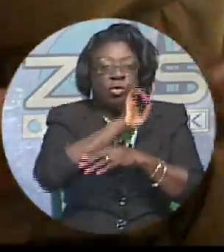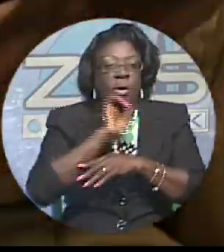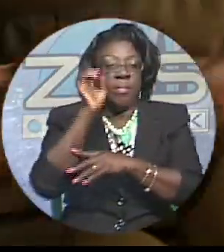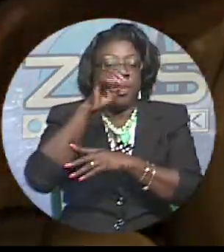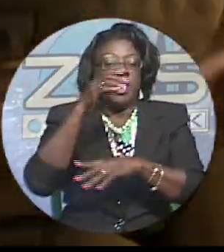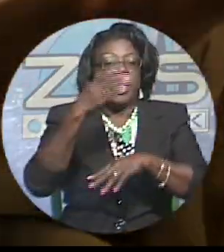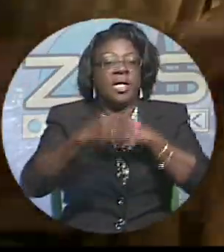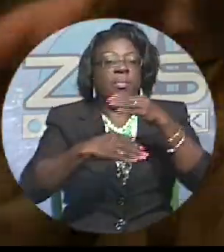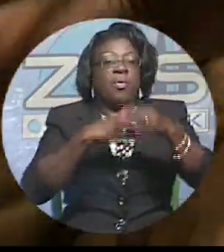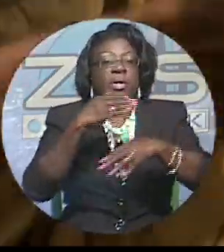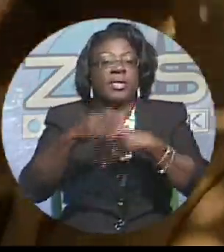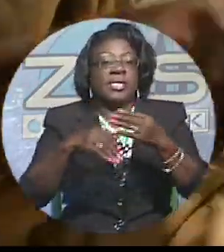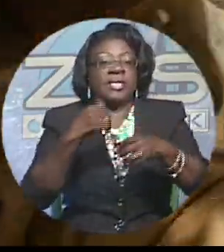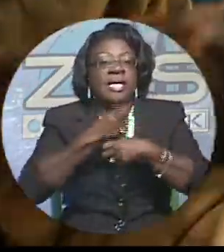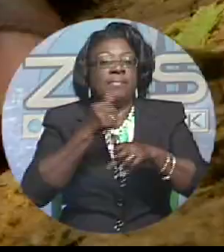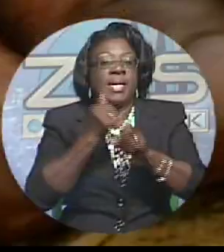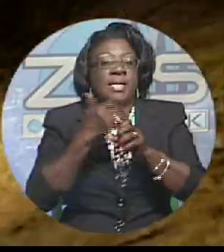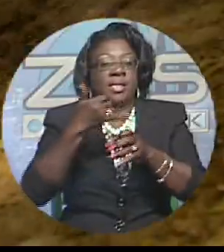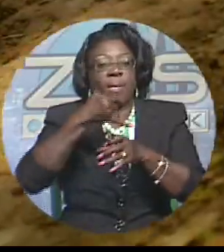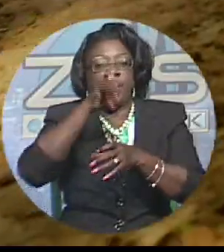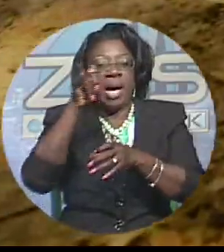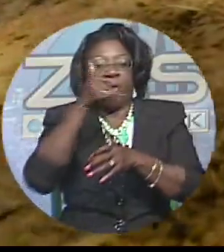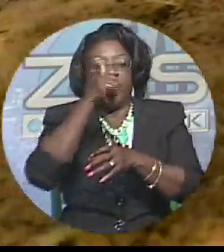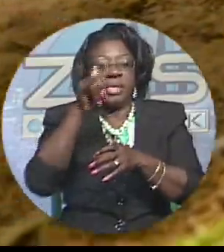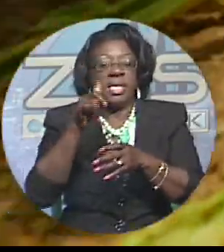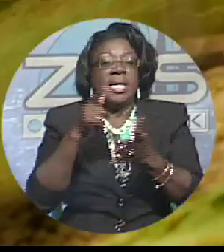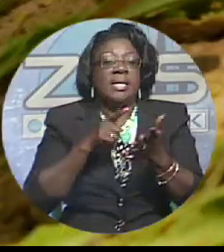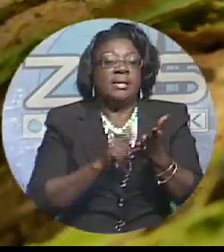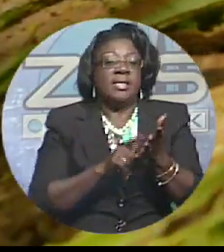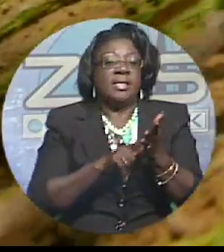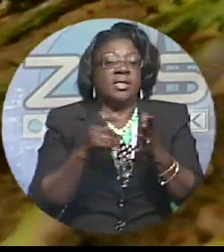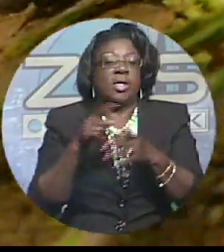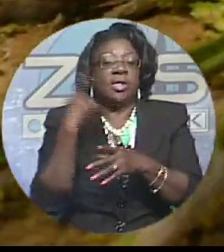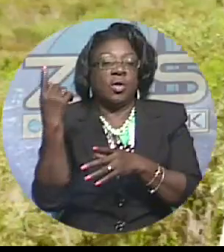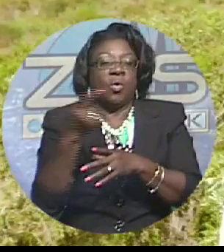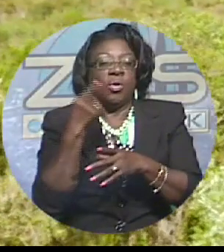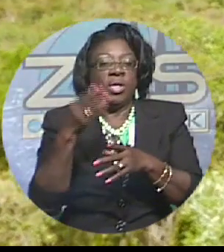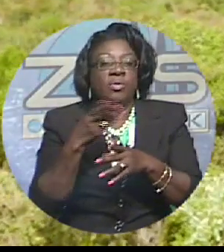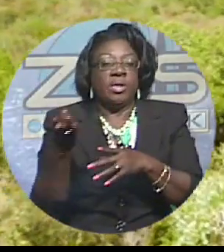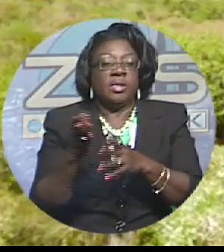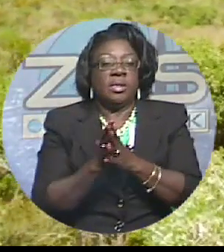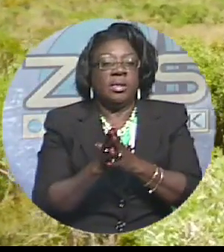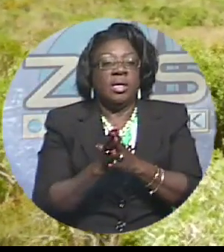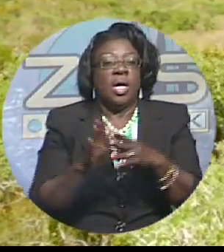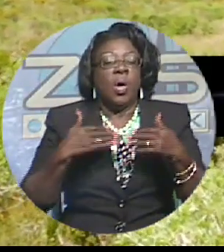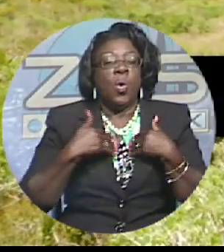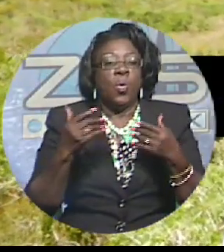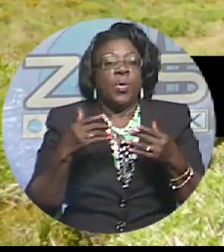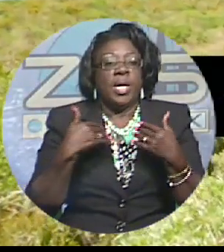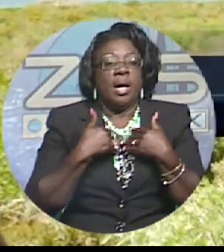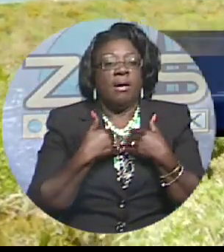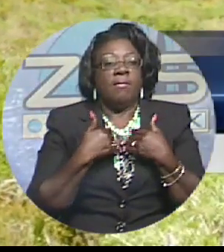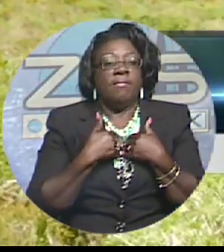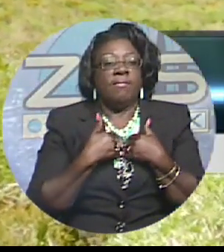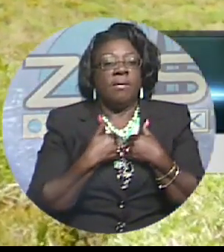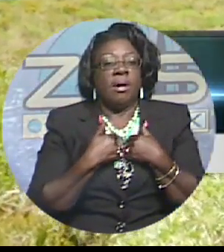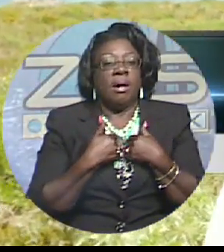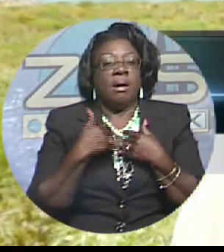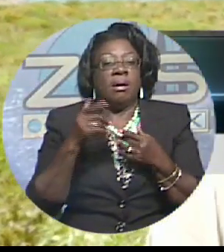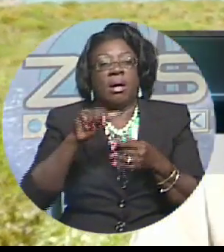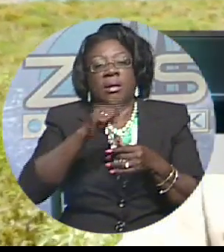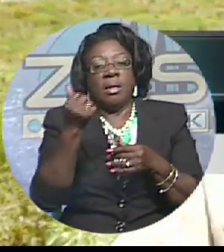popular Campari beverage. But that's not the only drink source. You have a bohog